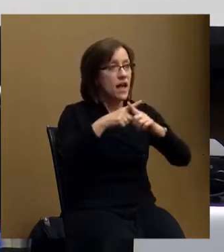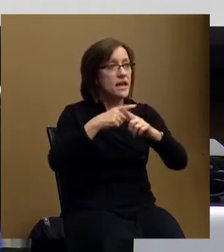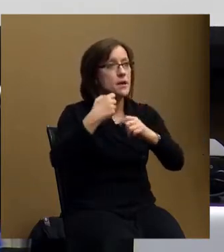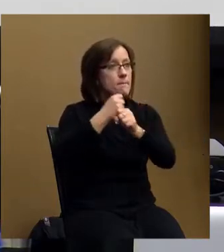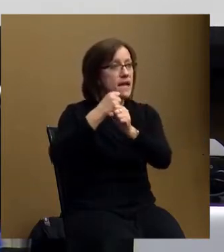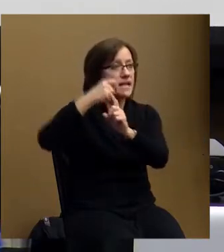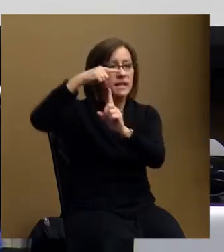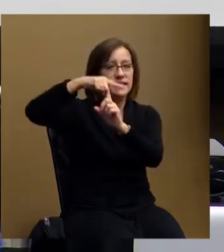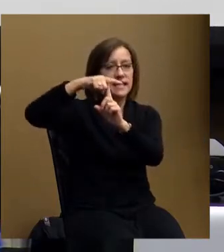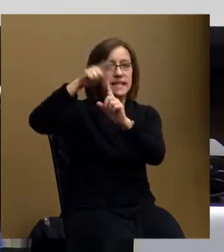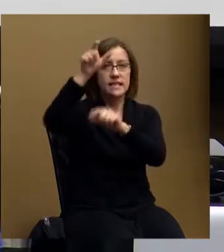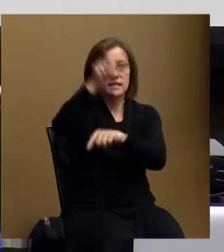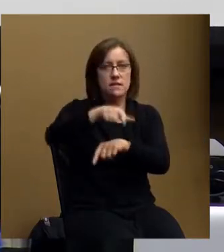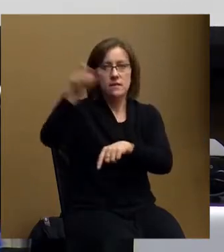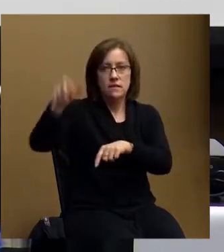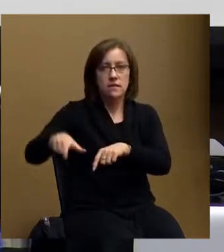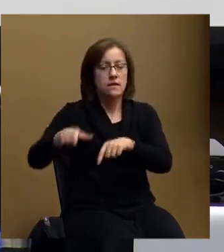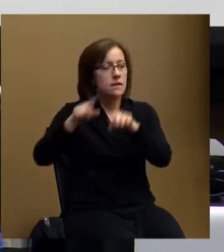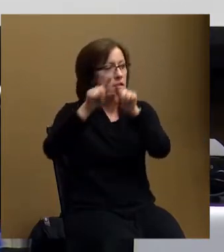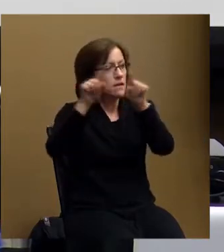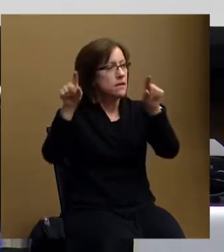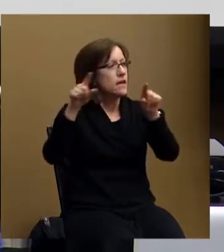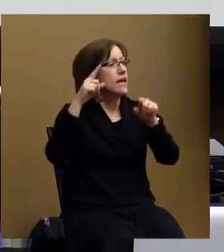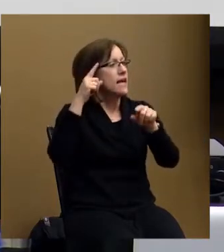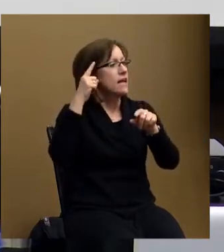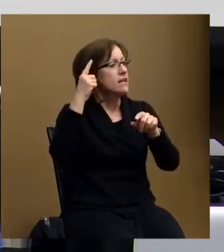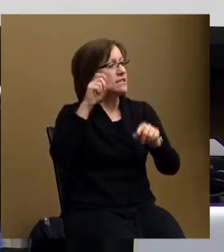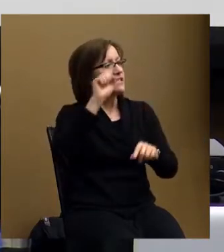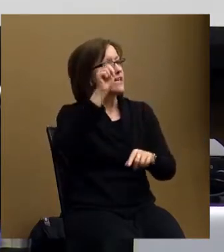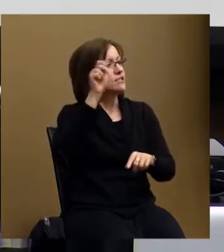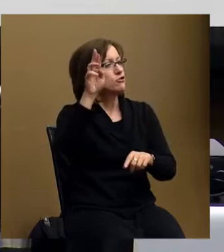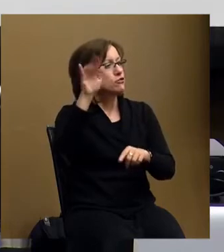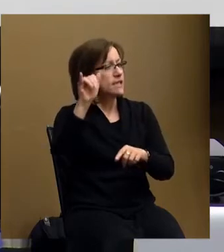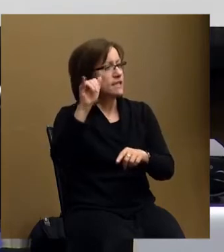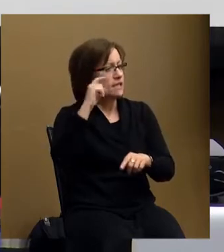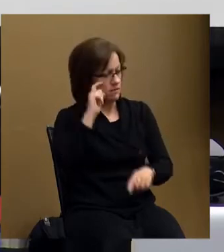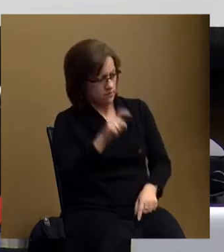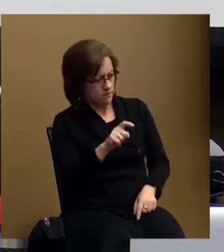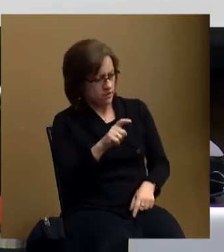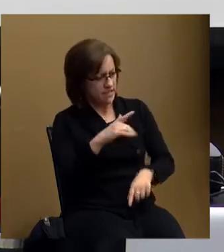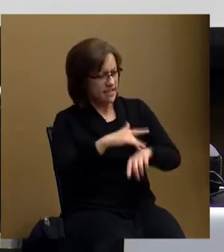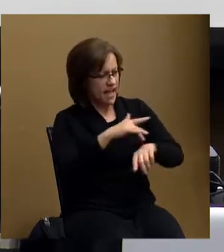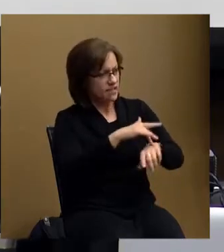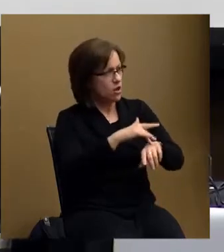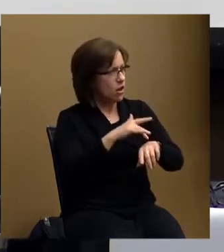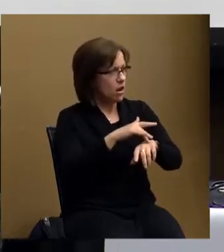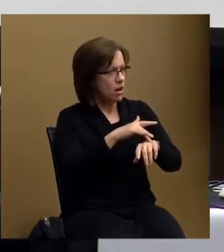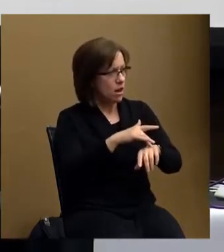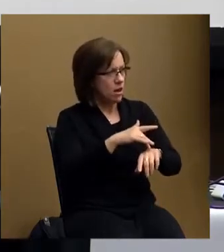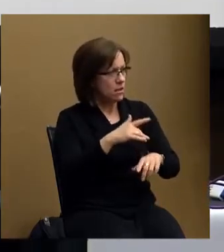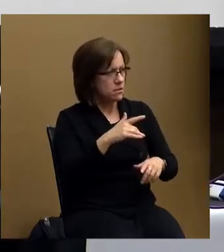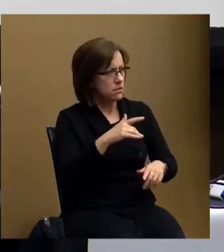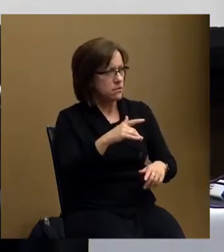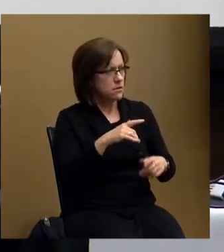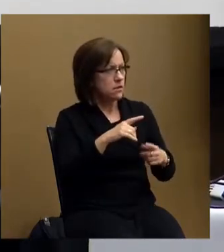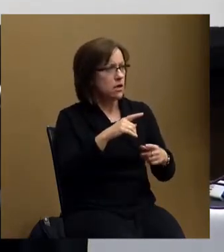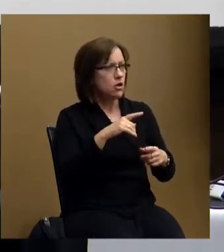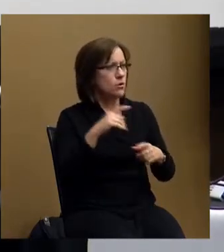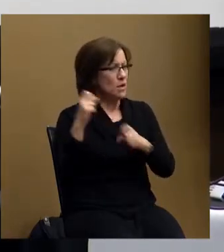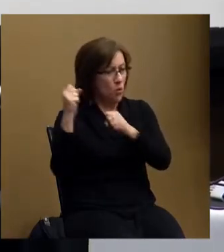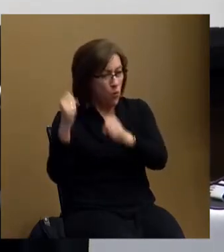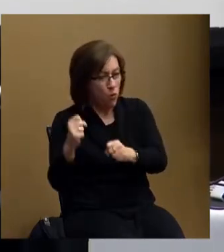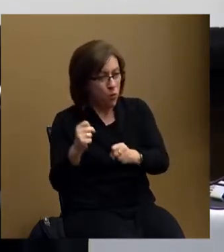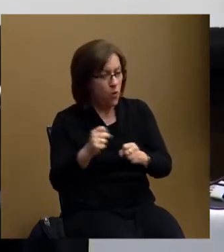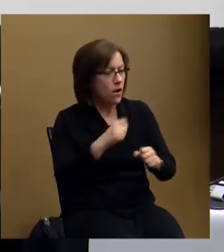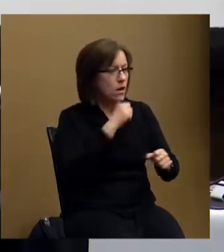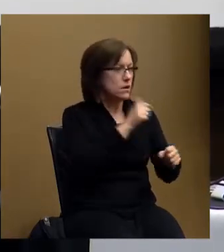chart, right? I want you to write what you're seeing tactily with this child. It can be hyper or